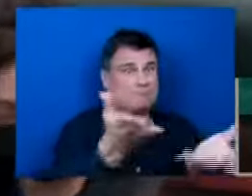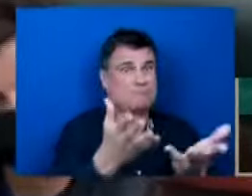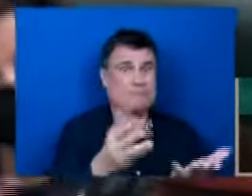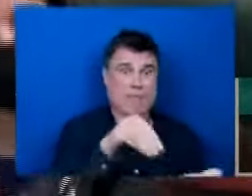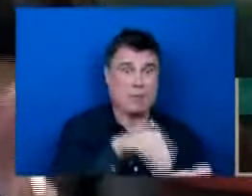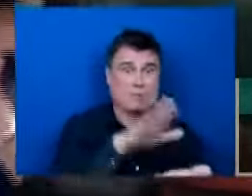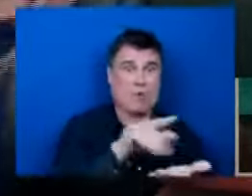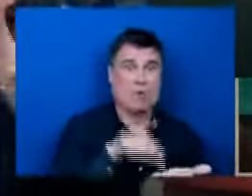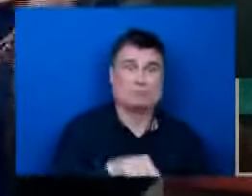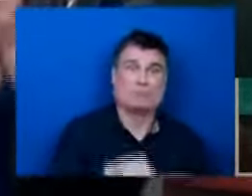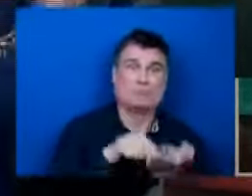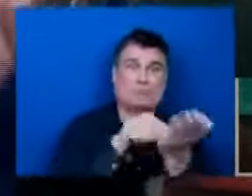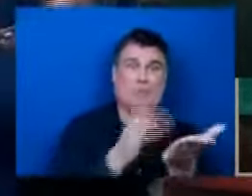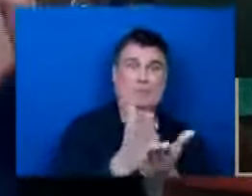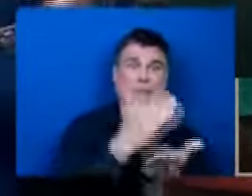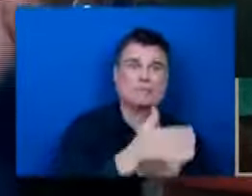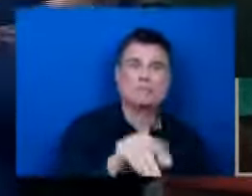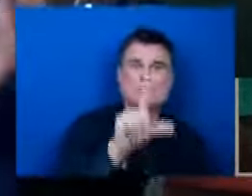budget.